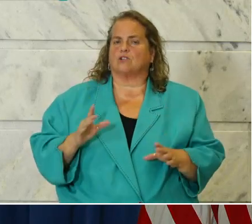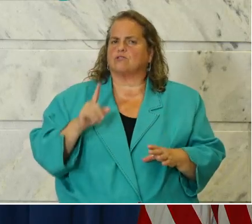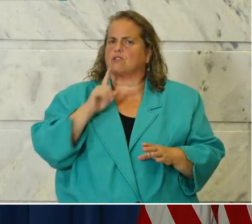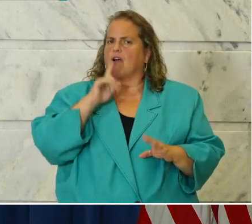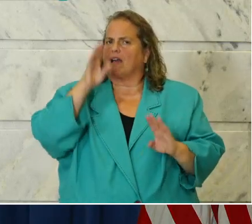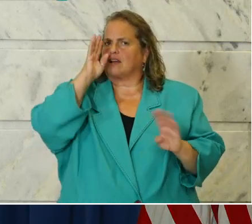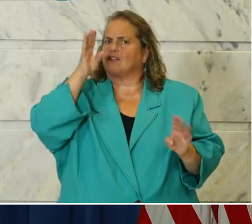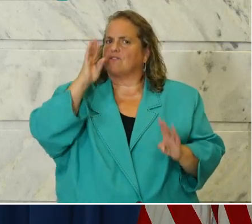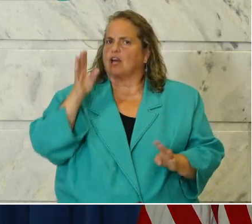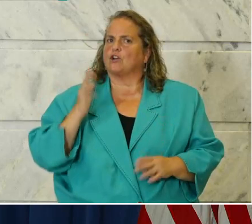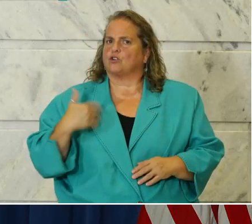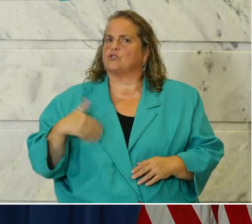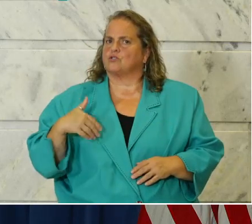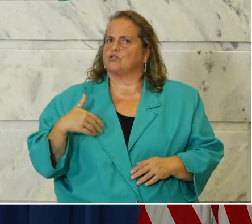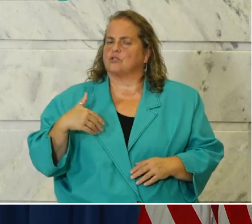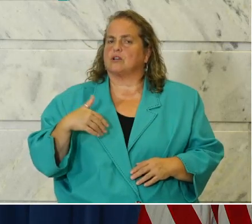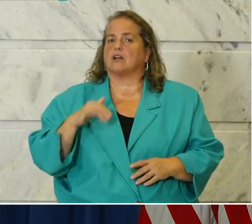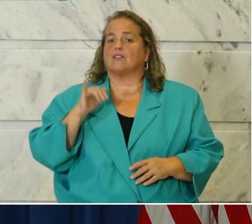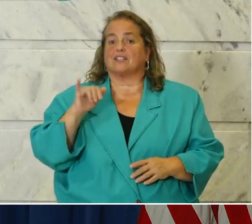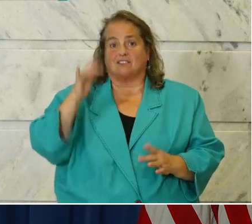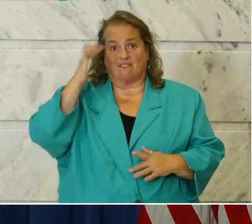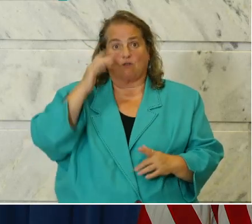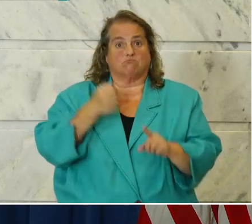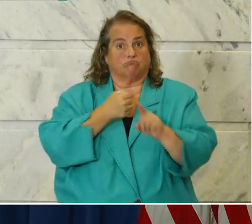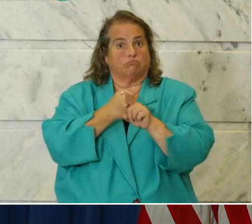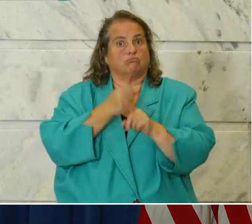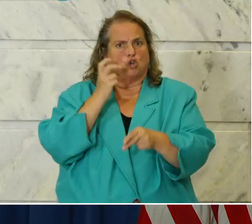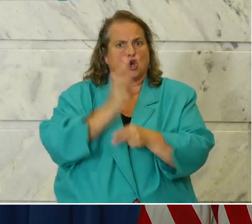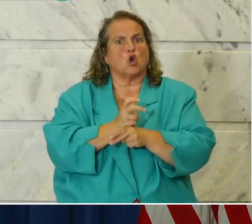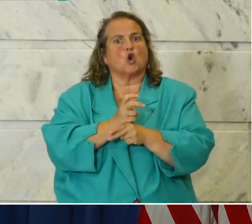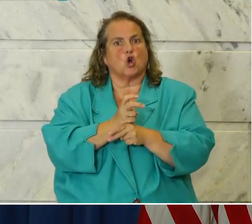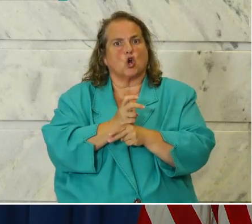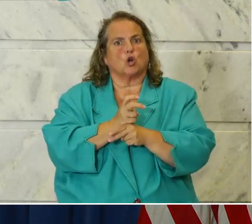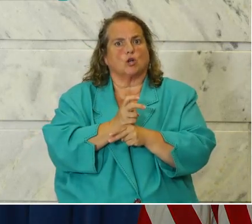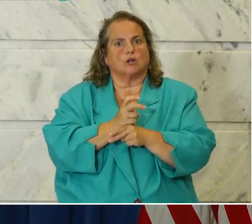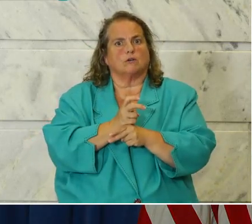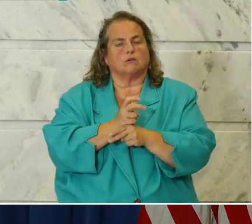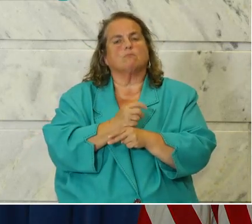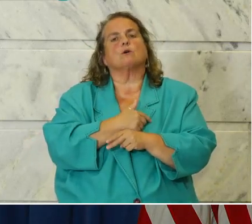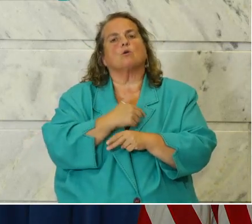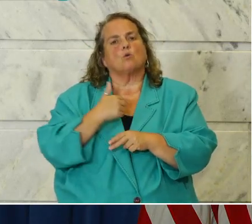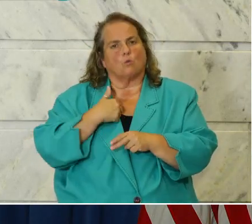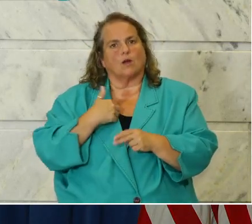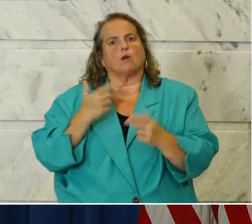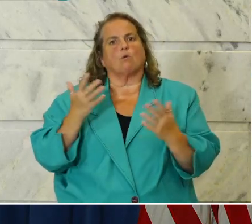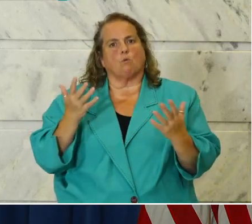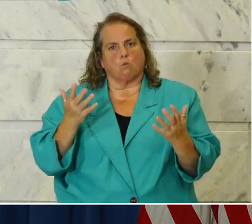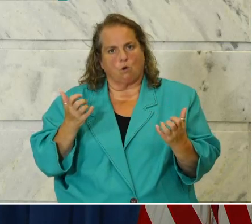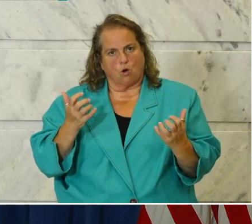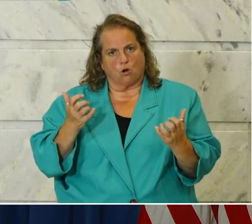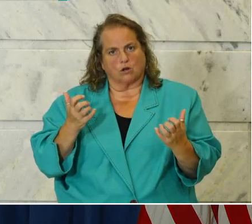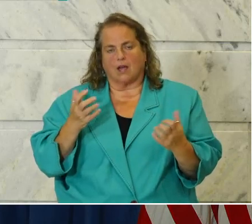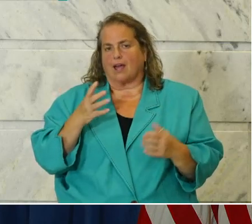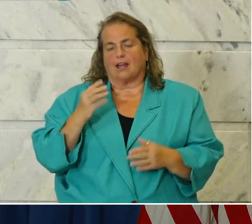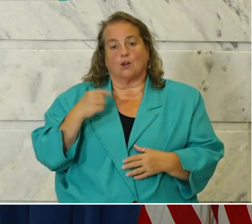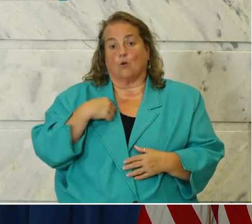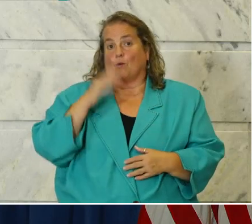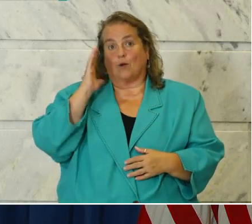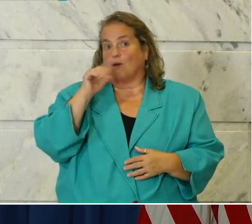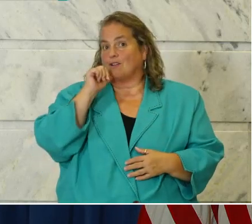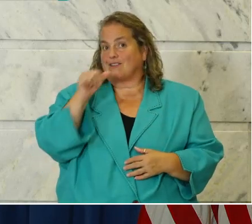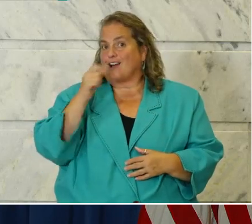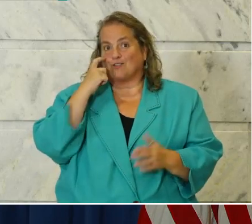virus isn't hard and that its impacts just like that aren't hard. No, we won't. We won't notice as many